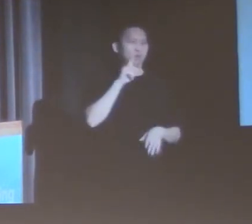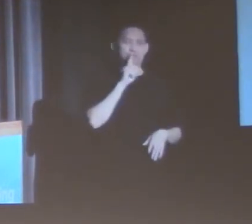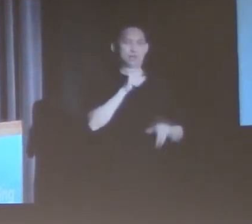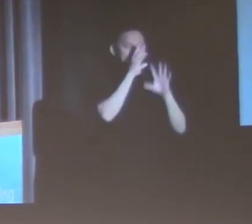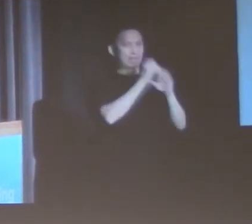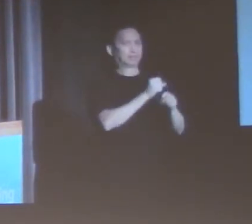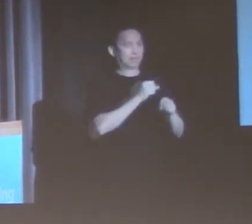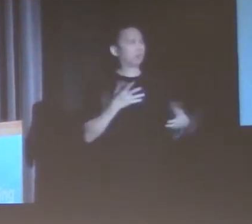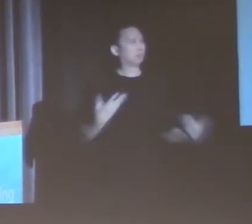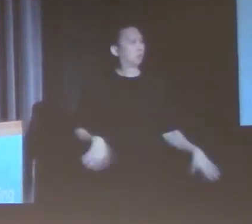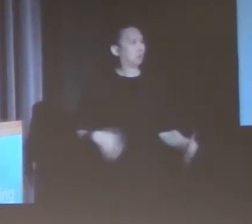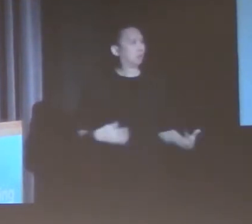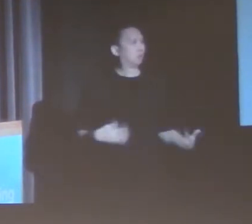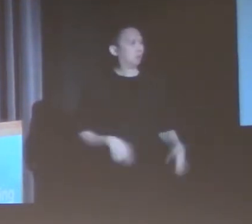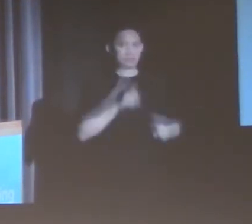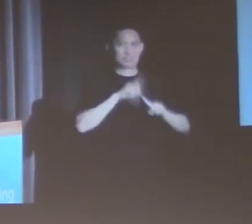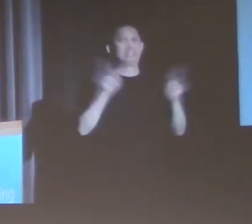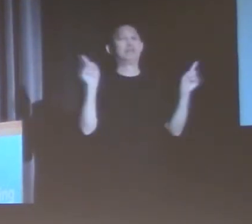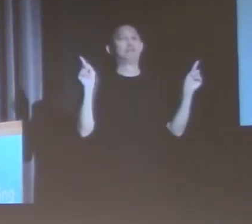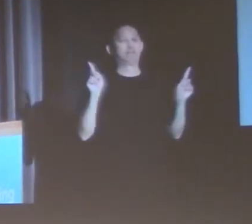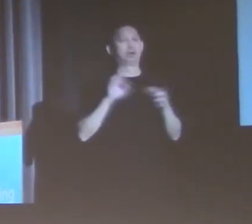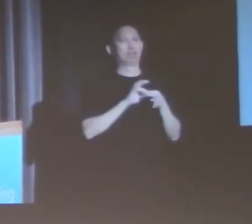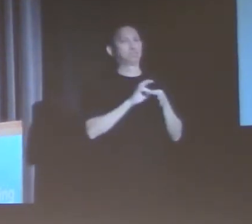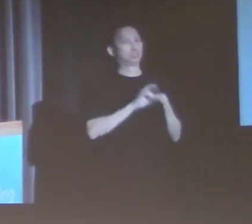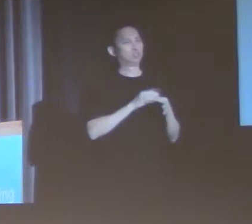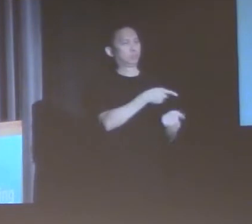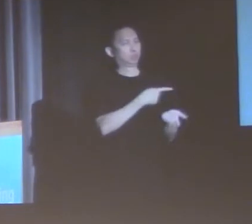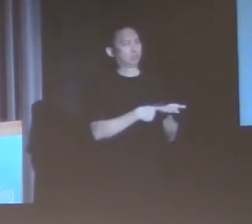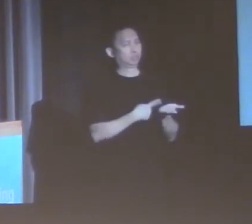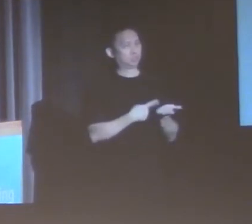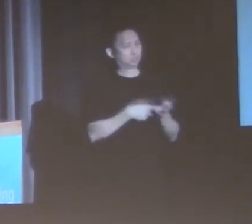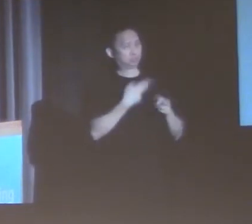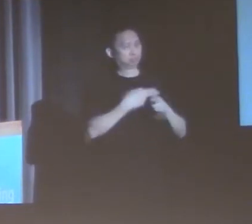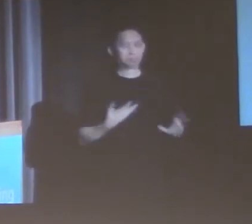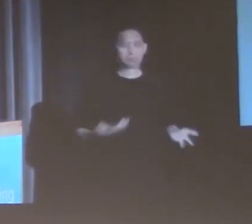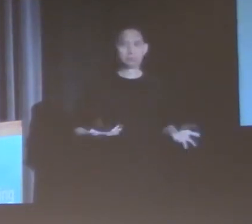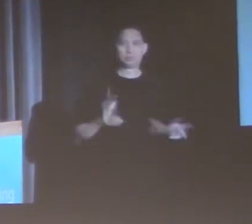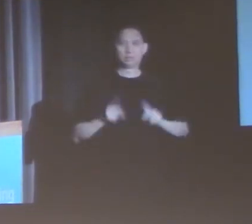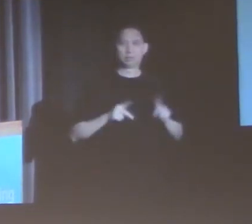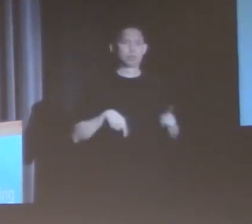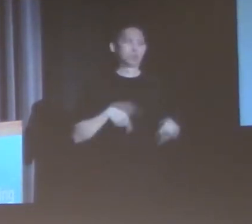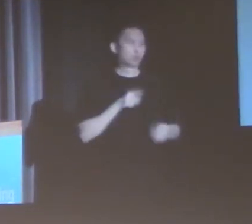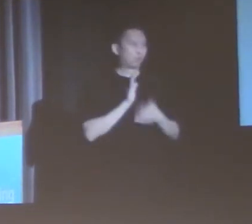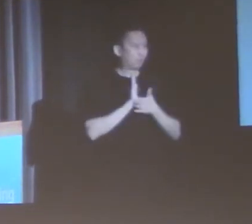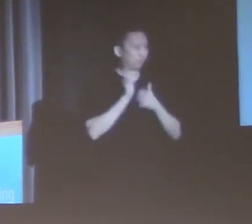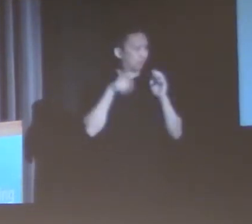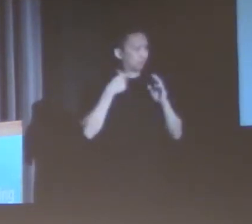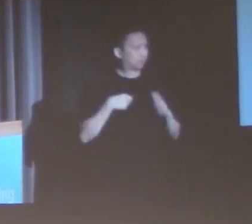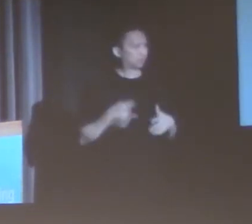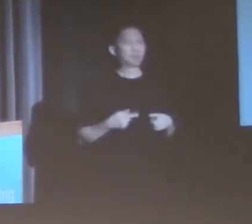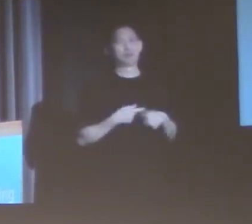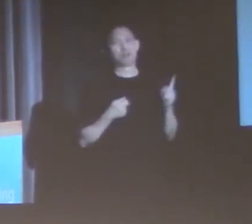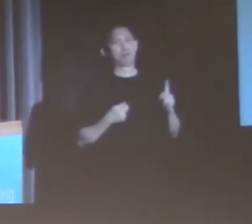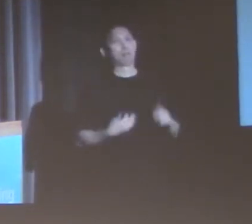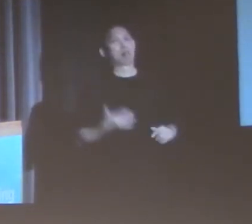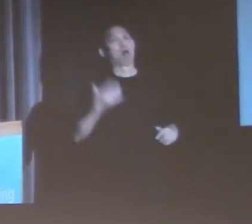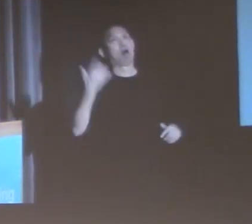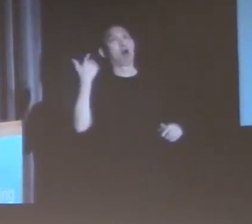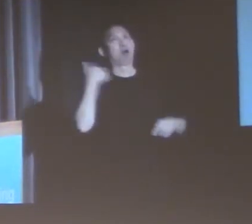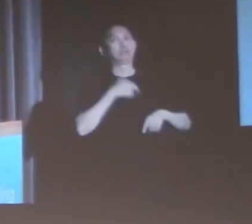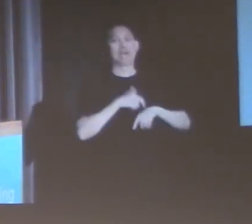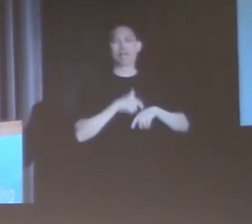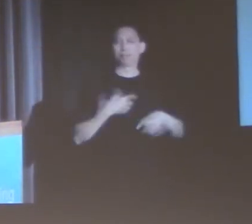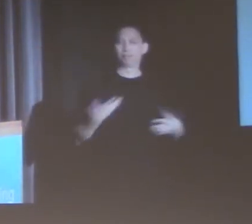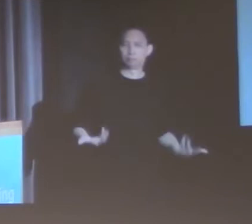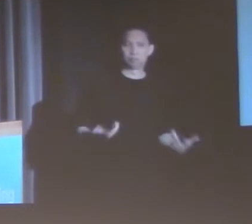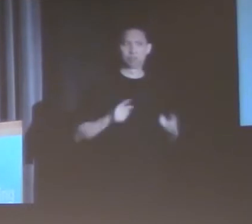is those very different relationships that you established with the people you were filming, from like long-term friendships,